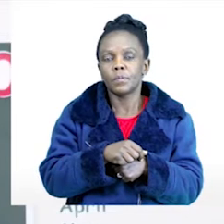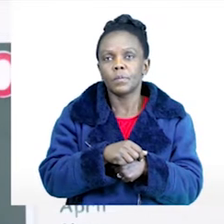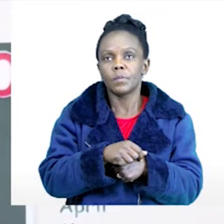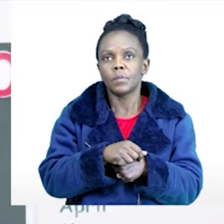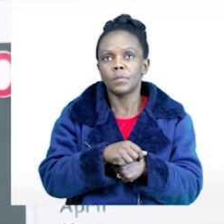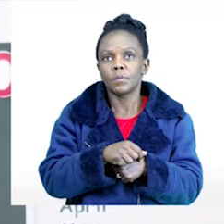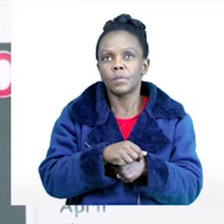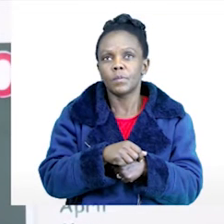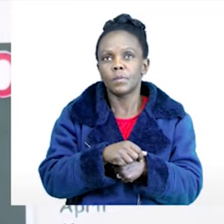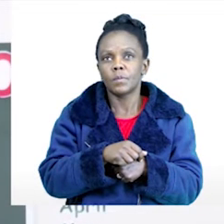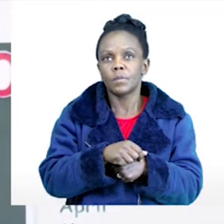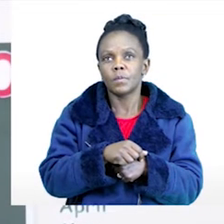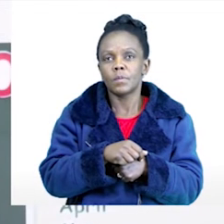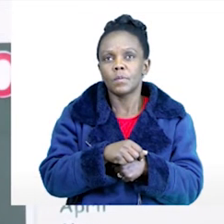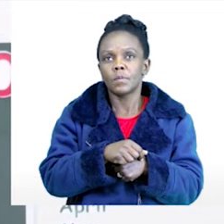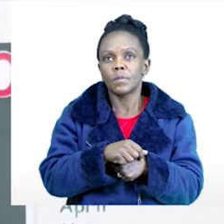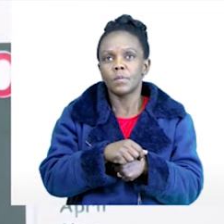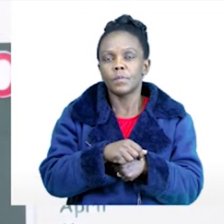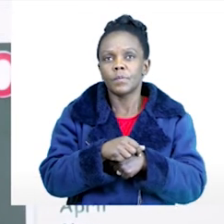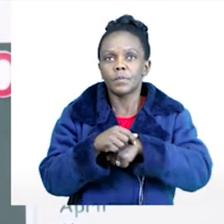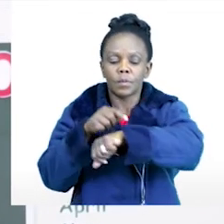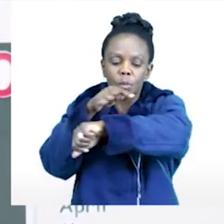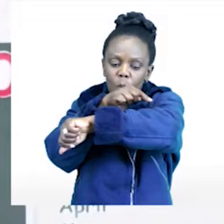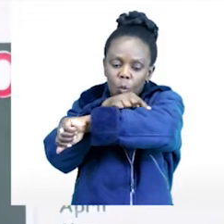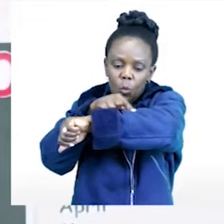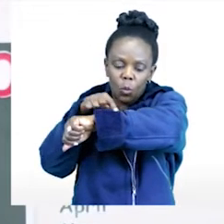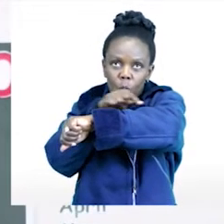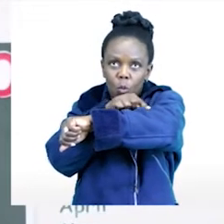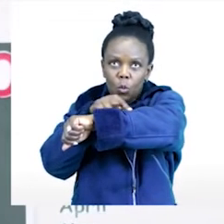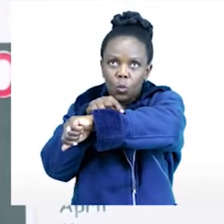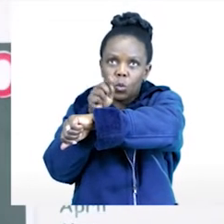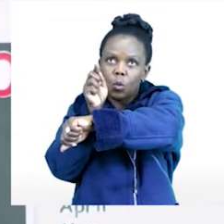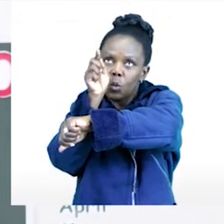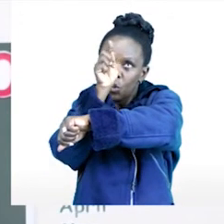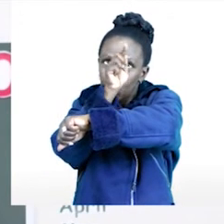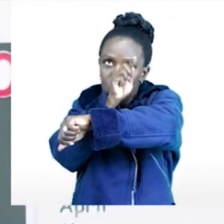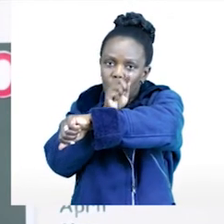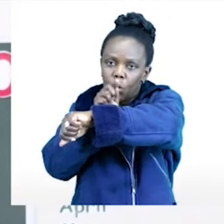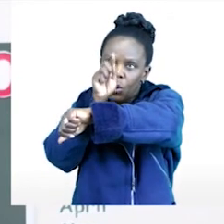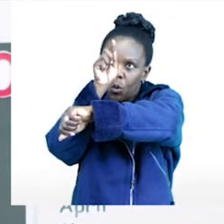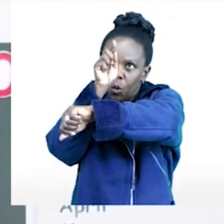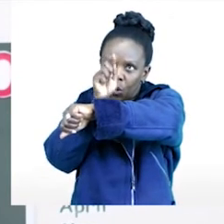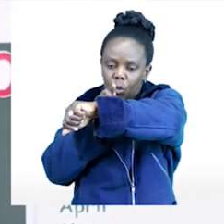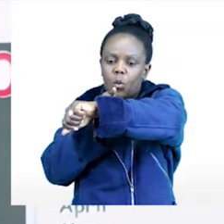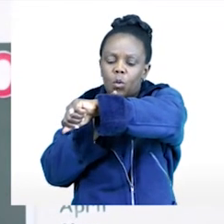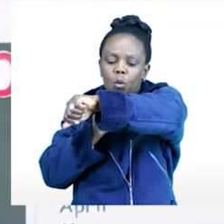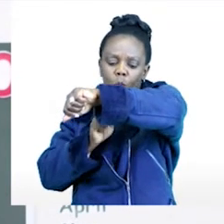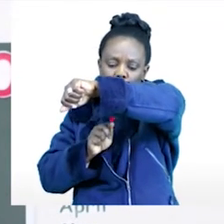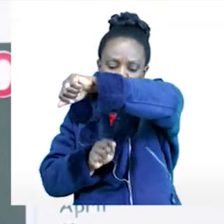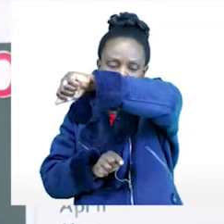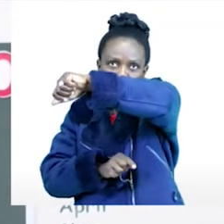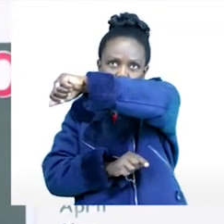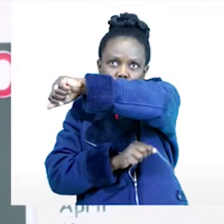sure that the head and the feet are in the same line or